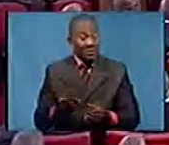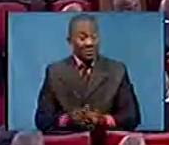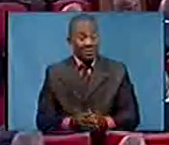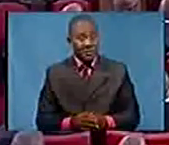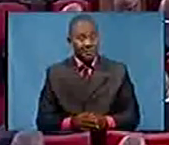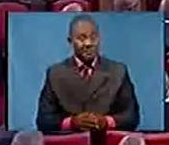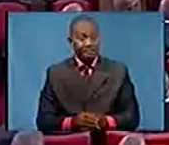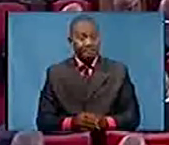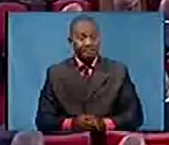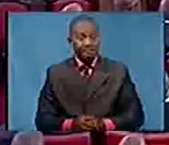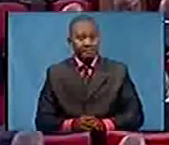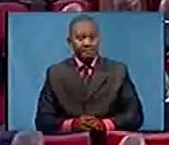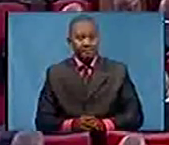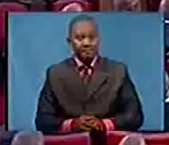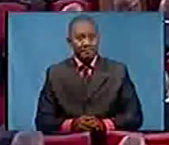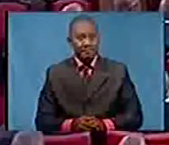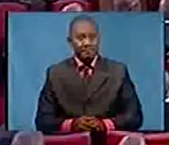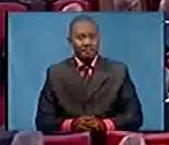broken egos,